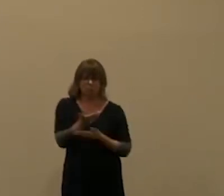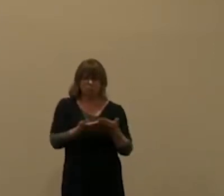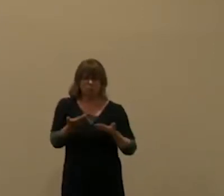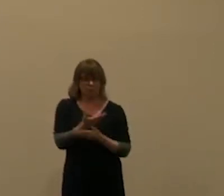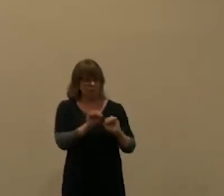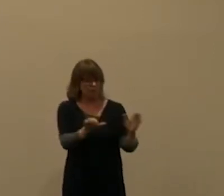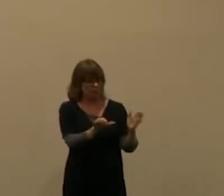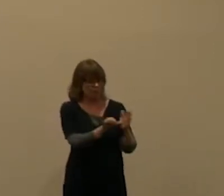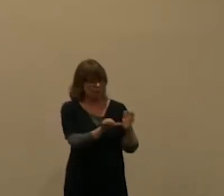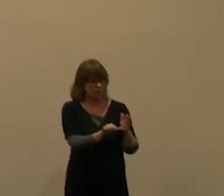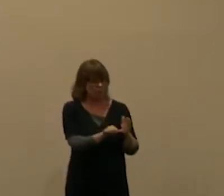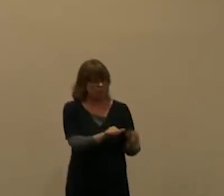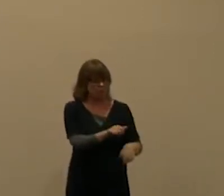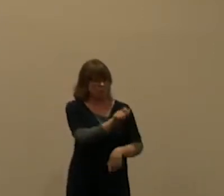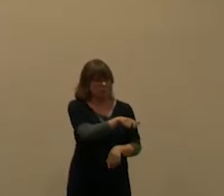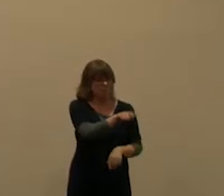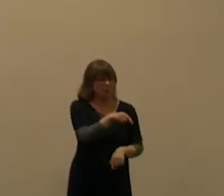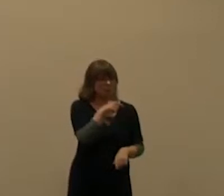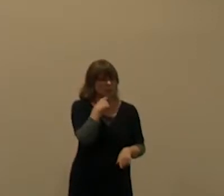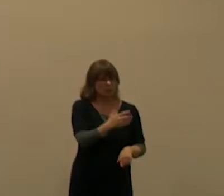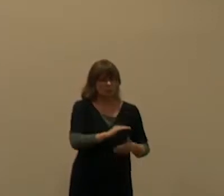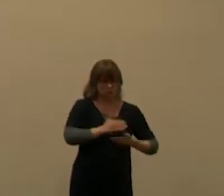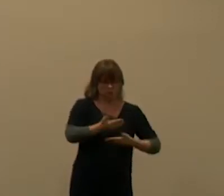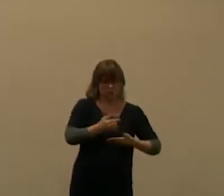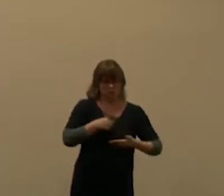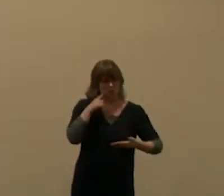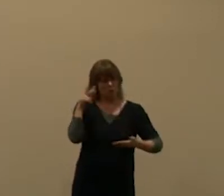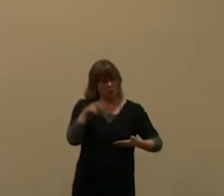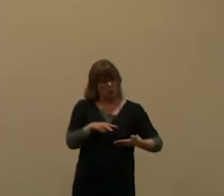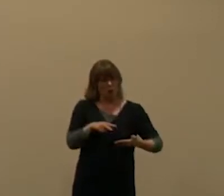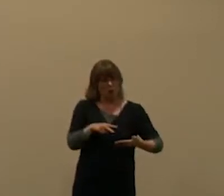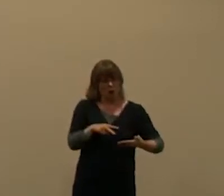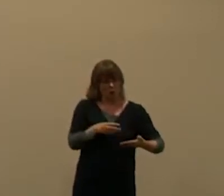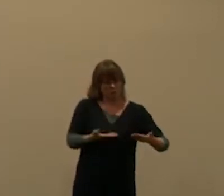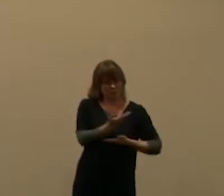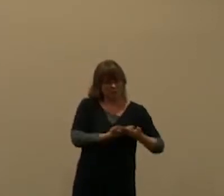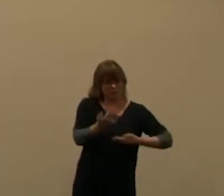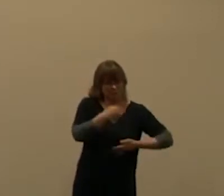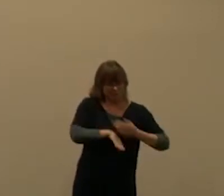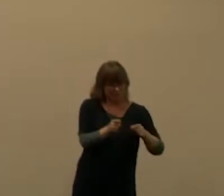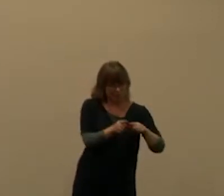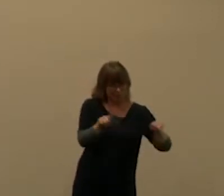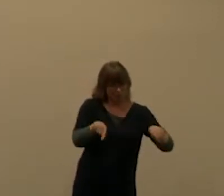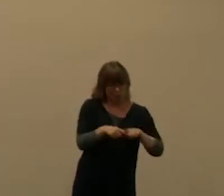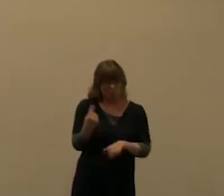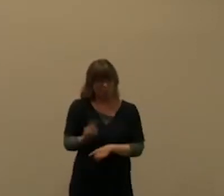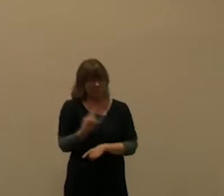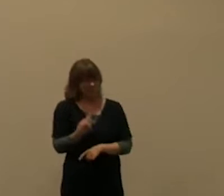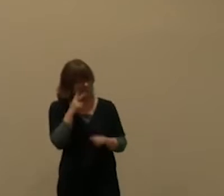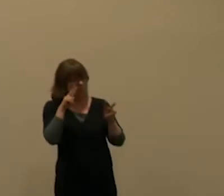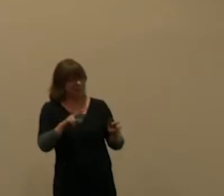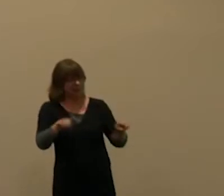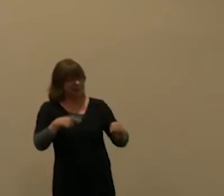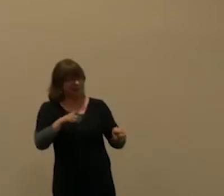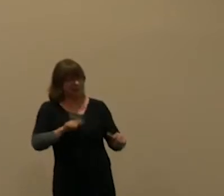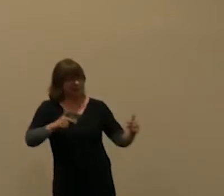having, and then the one person would just pick their laptop and say, see, I've got this problem. And that's very cool, but I couldn't see what they were showing,